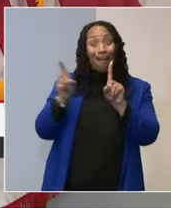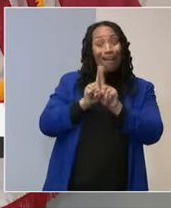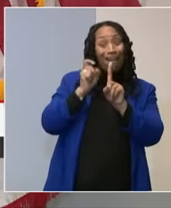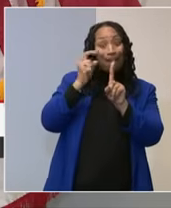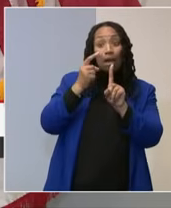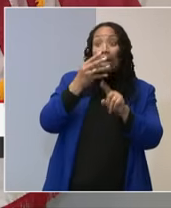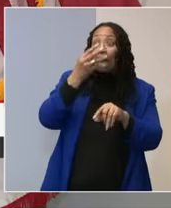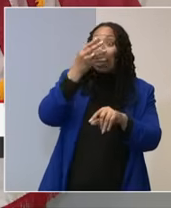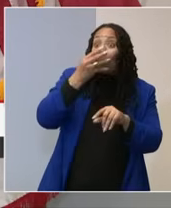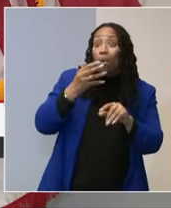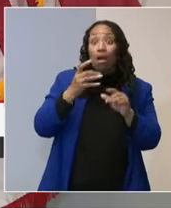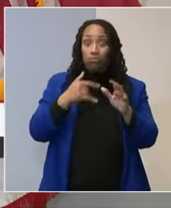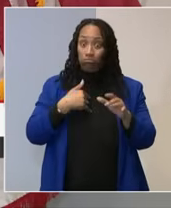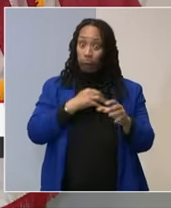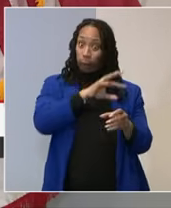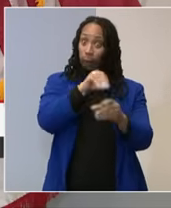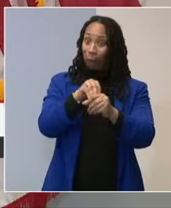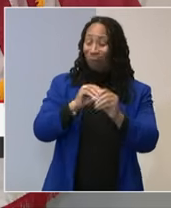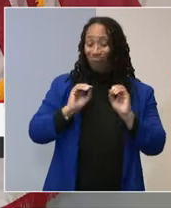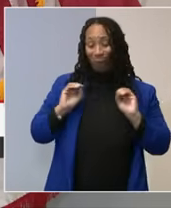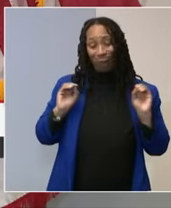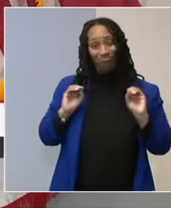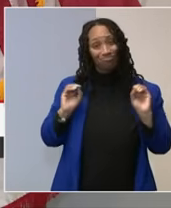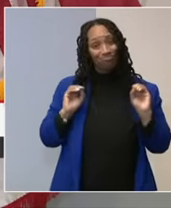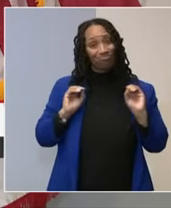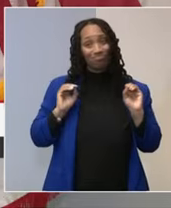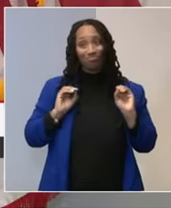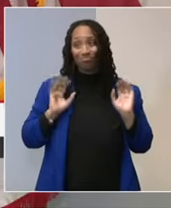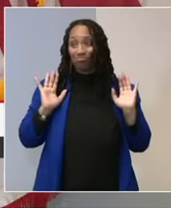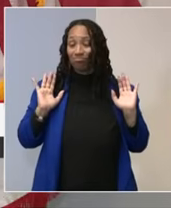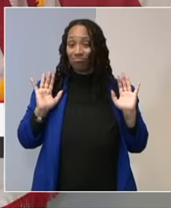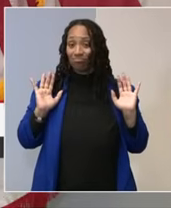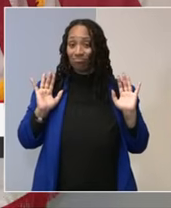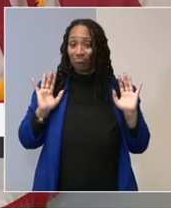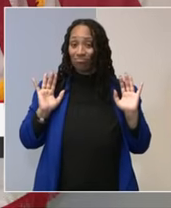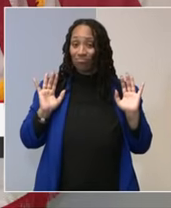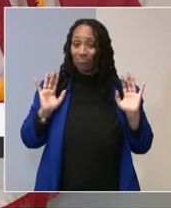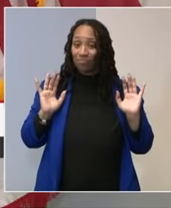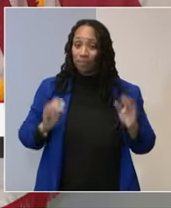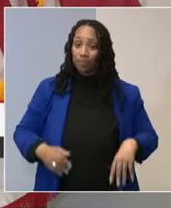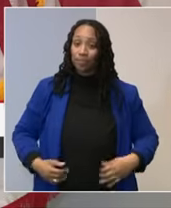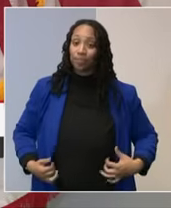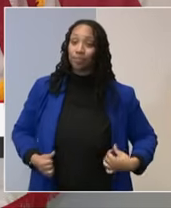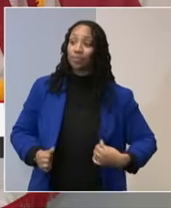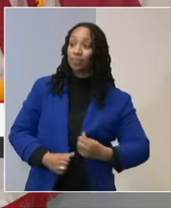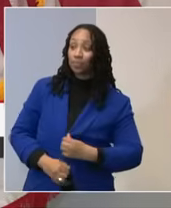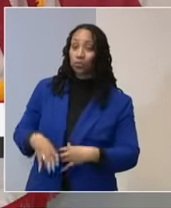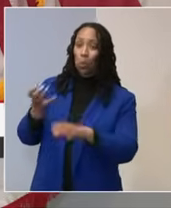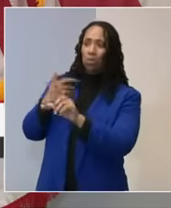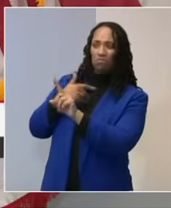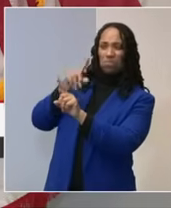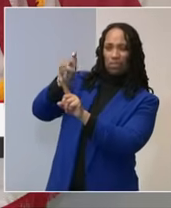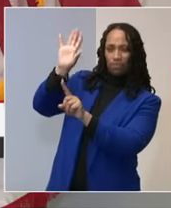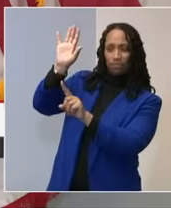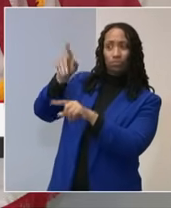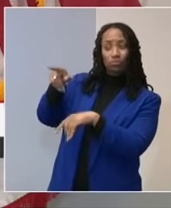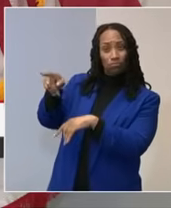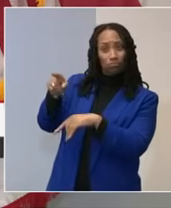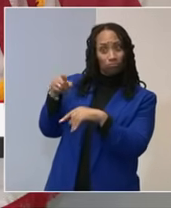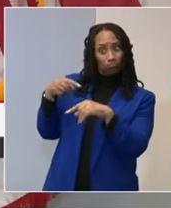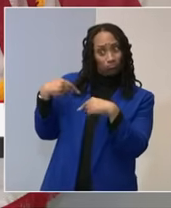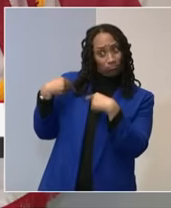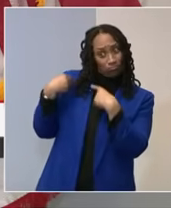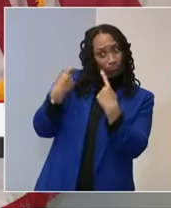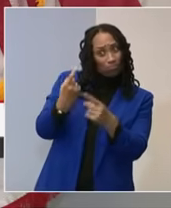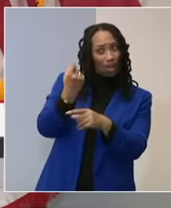been in office now 11 years as mayor, and you have one more year. Almost, yeah. When is the last time you drove a vehicle? I drive